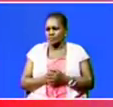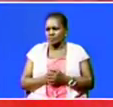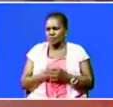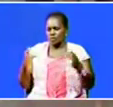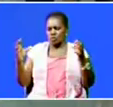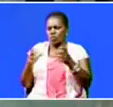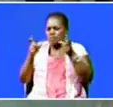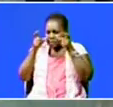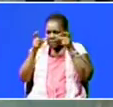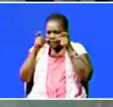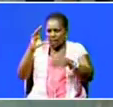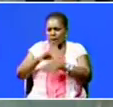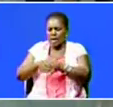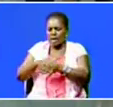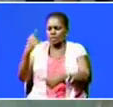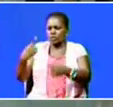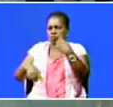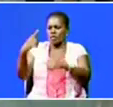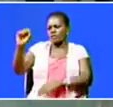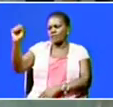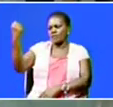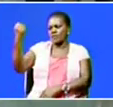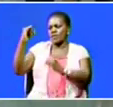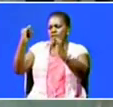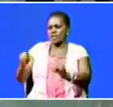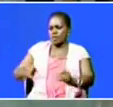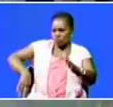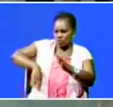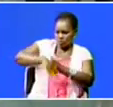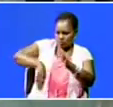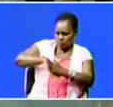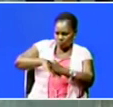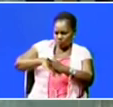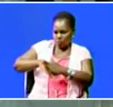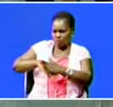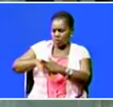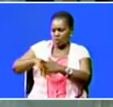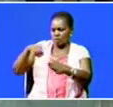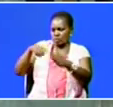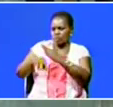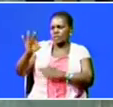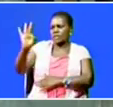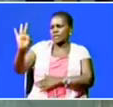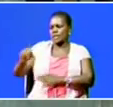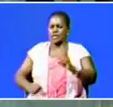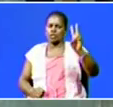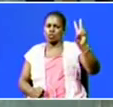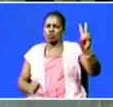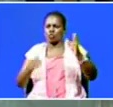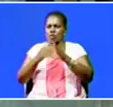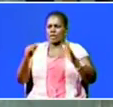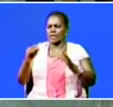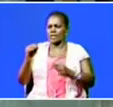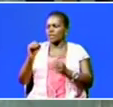Timu ya Taska ilipata ushindi wao wa tano katika msimu mpya wa Ligi Kuu nchini baada ya kutoa ushindi wa mabao matatu kwa mawili dhidi ya